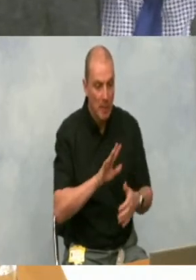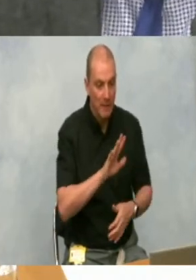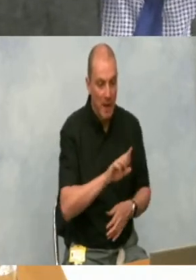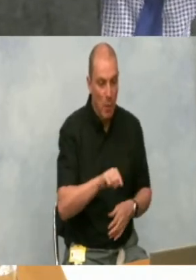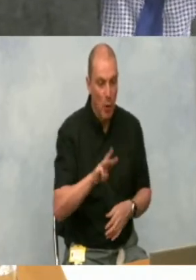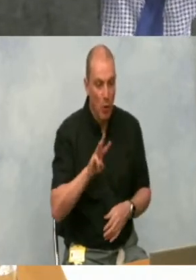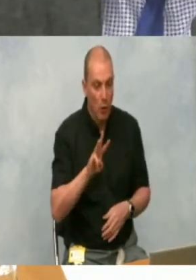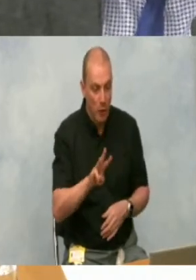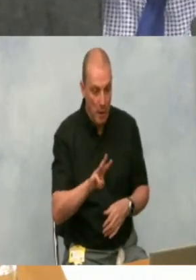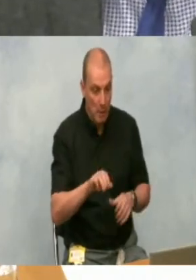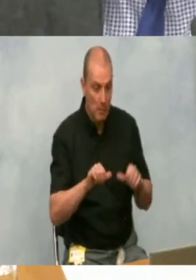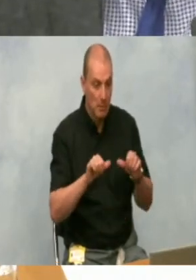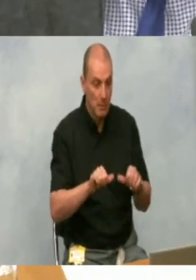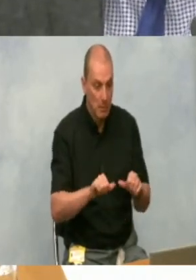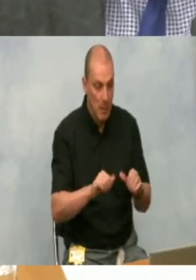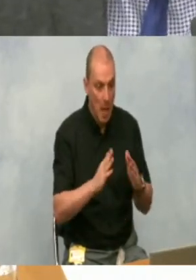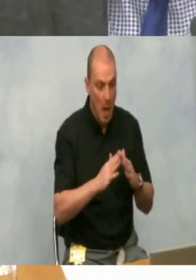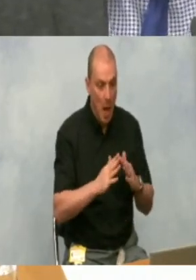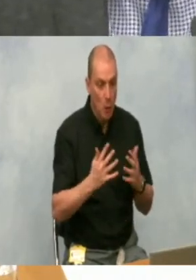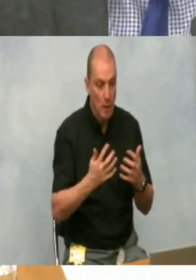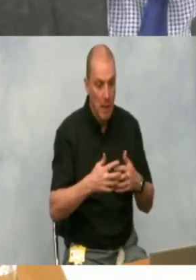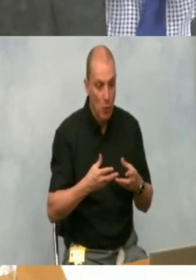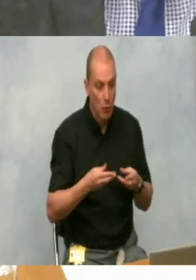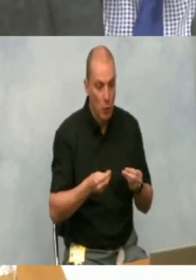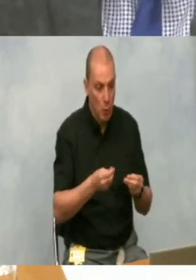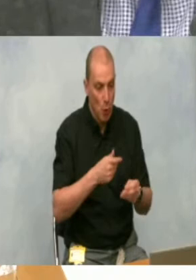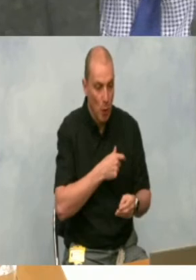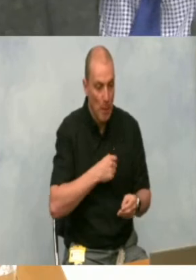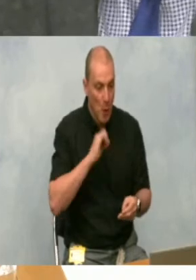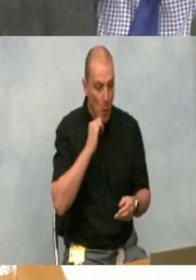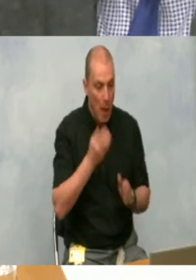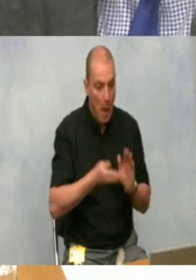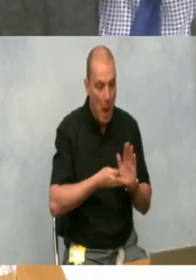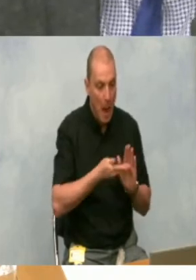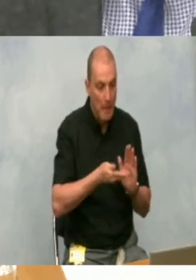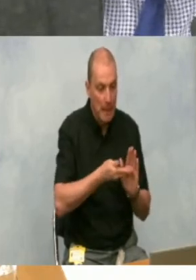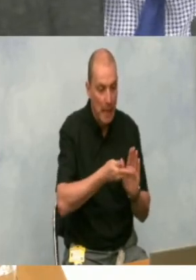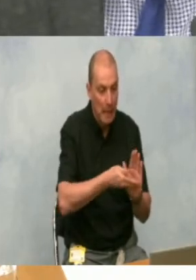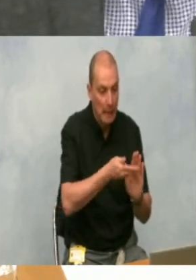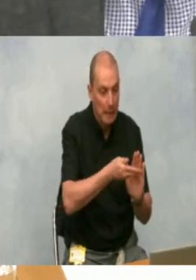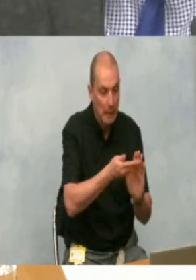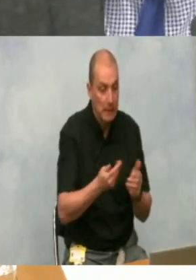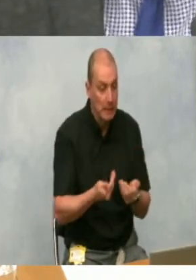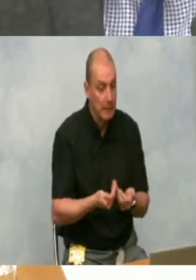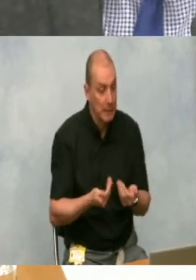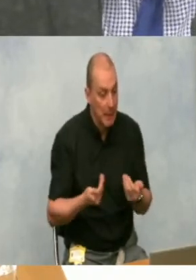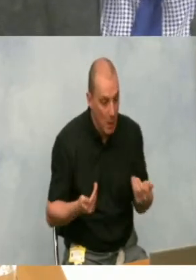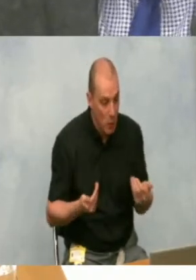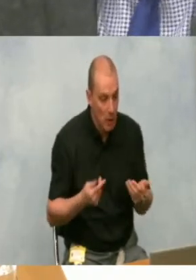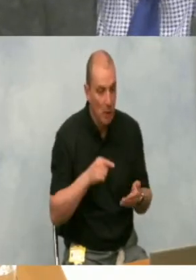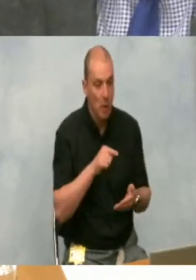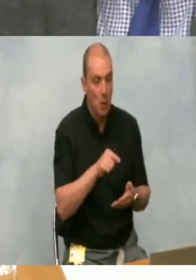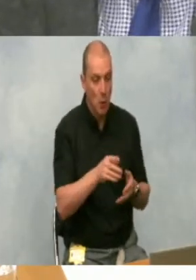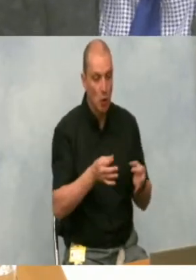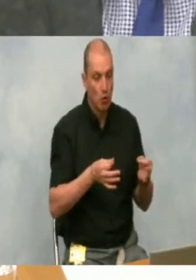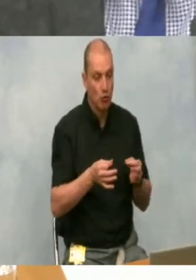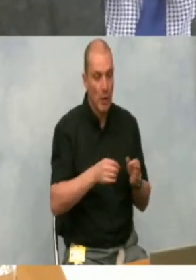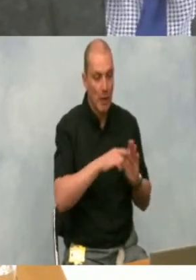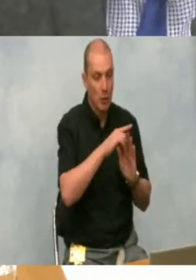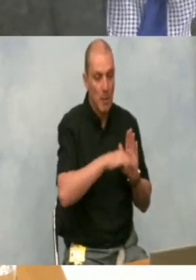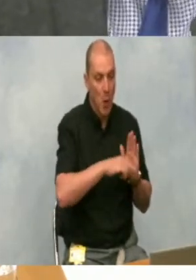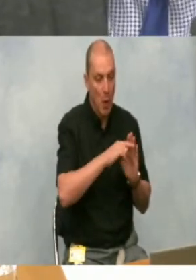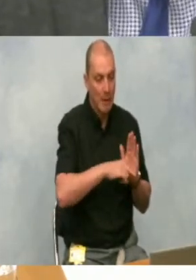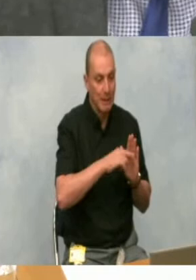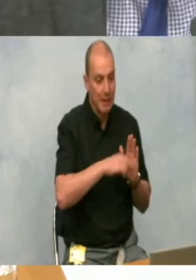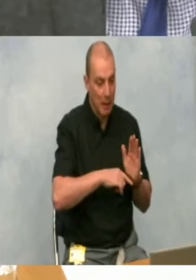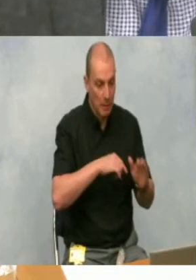confirms that the Housing and Technical Resources Committee will continue to be updated fully and separately in relation to the development of the specific policies and strategies contained within